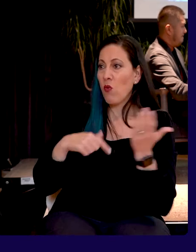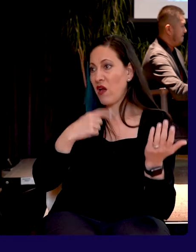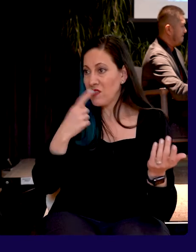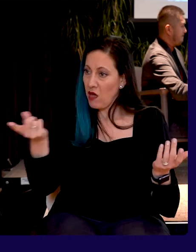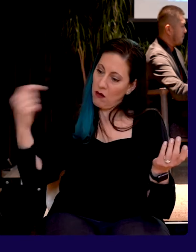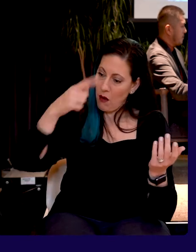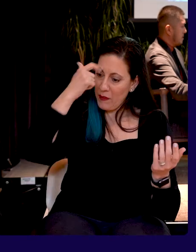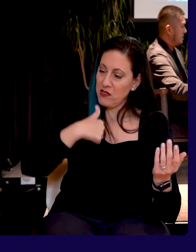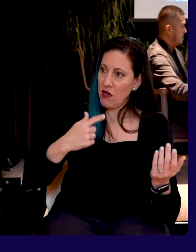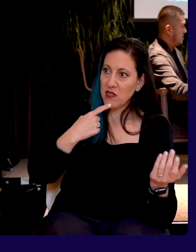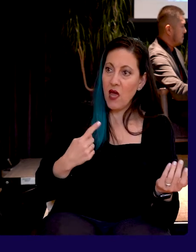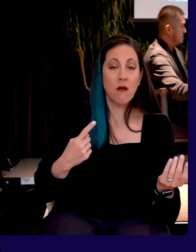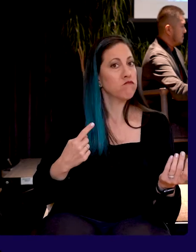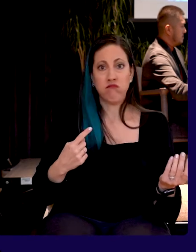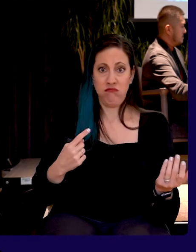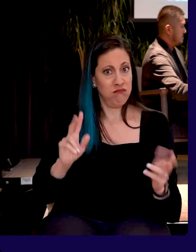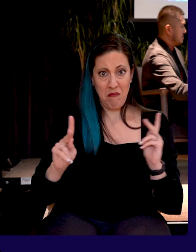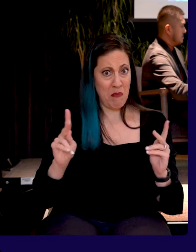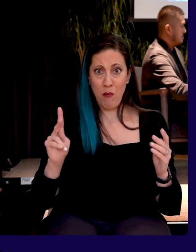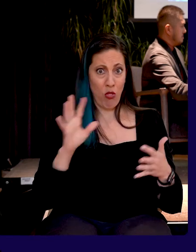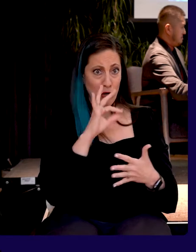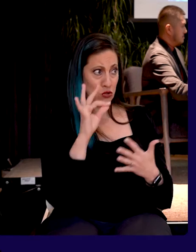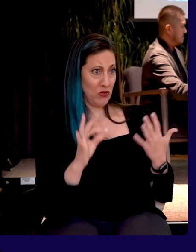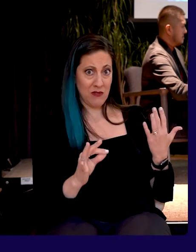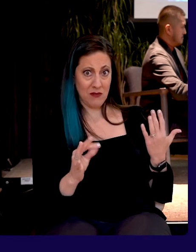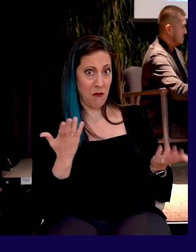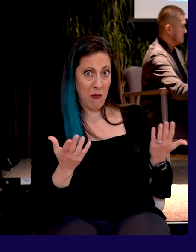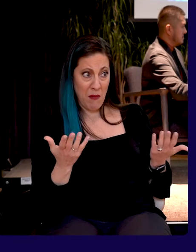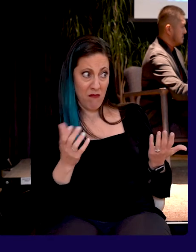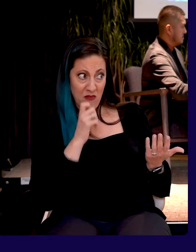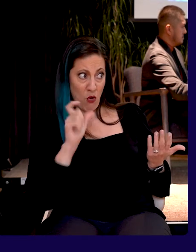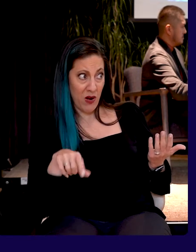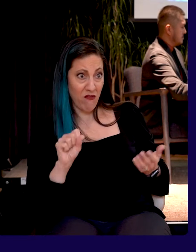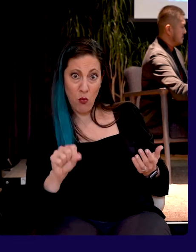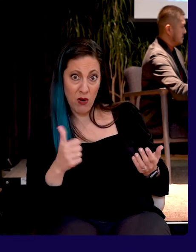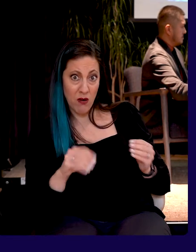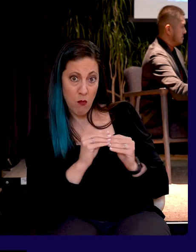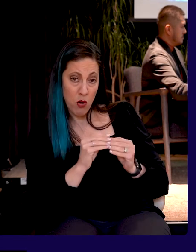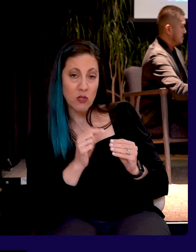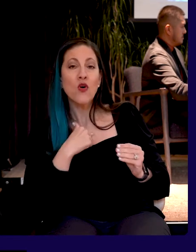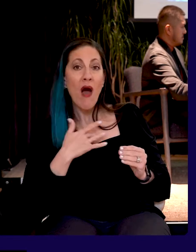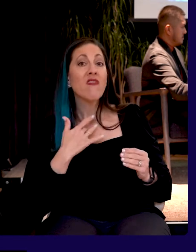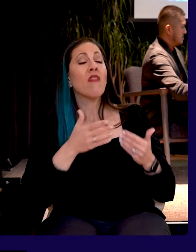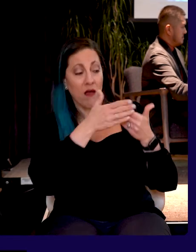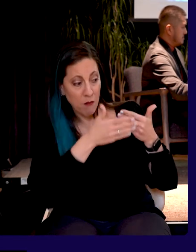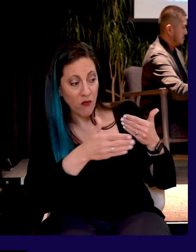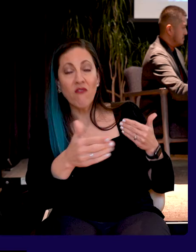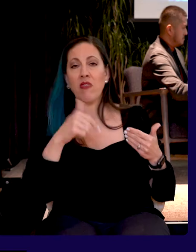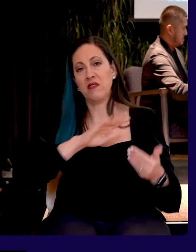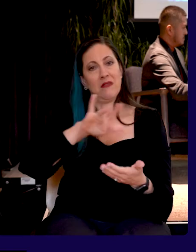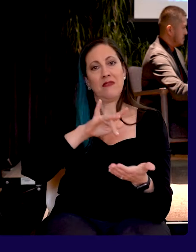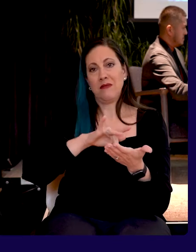so. People are choosing their options, and their options might not even be work. So I feel like moving forward, this is going to be central